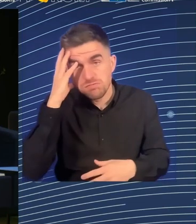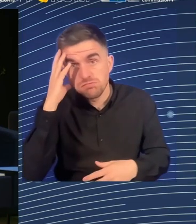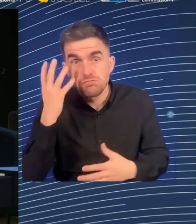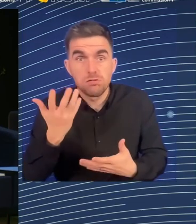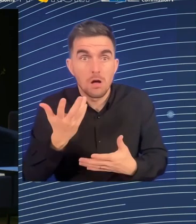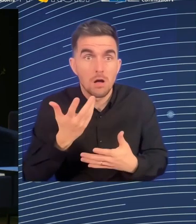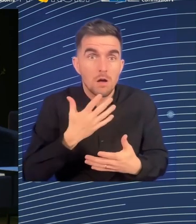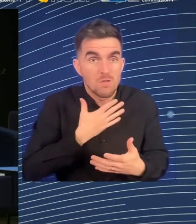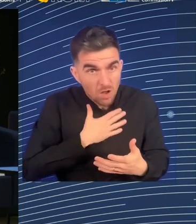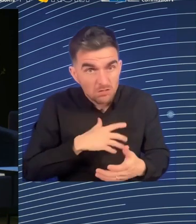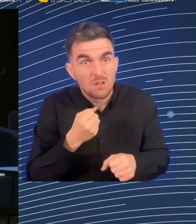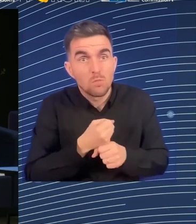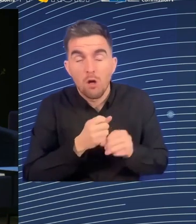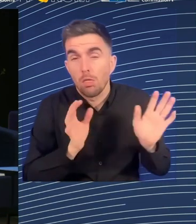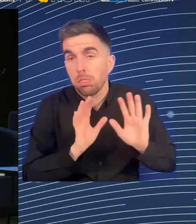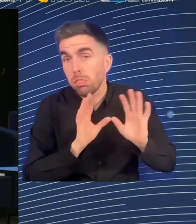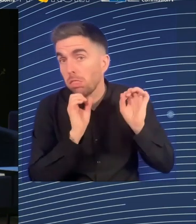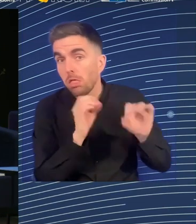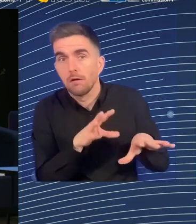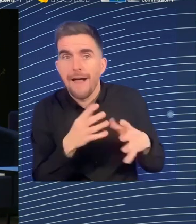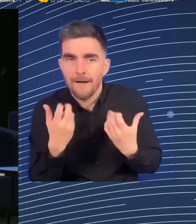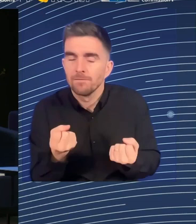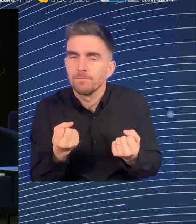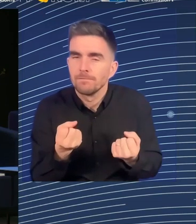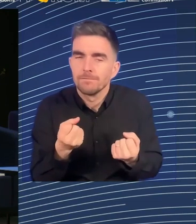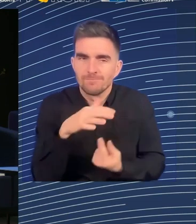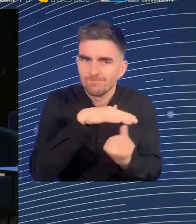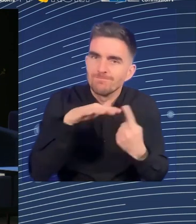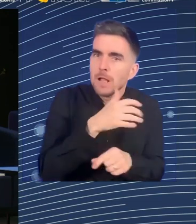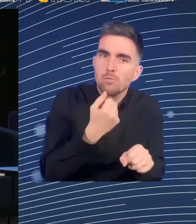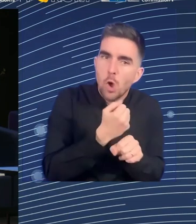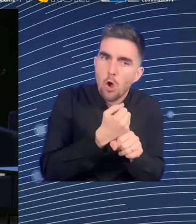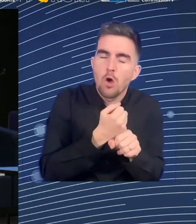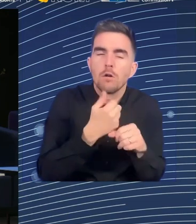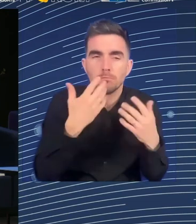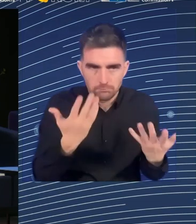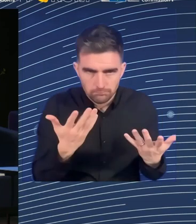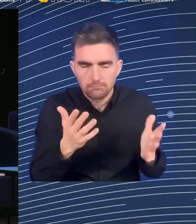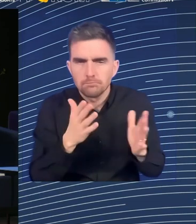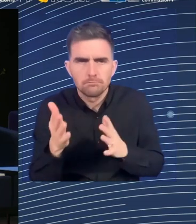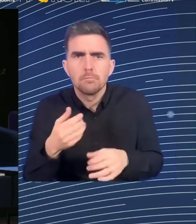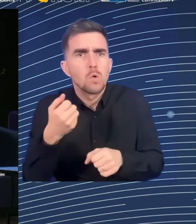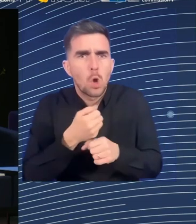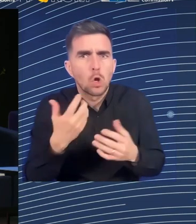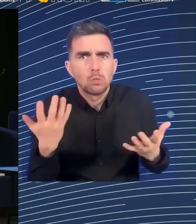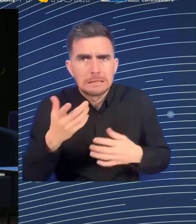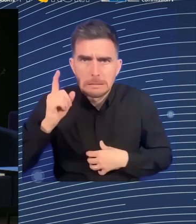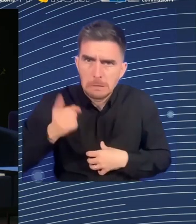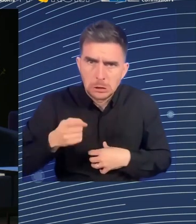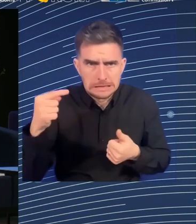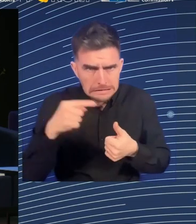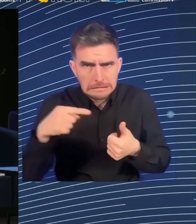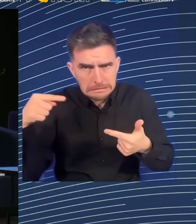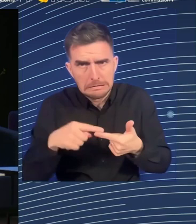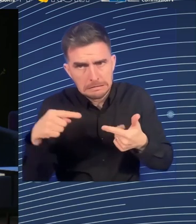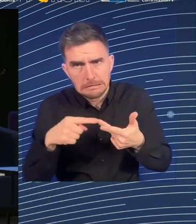be happy to take up the duties of a nurse, or like an engineer may be happy to take the